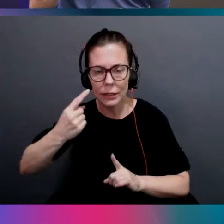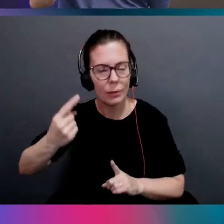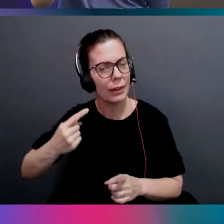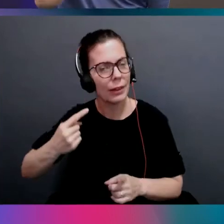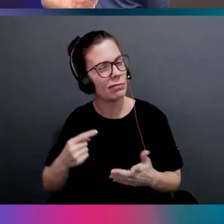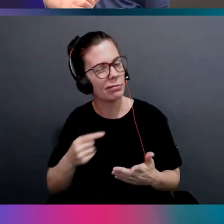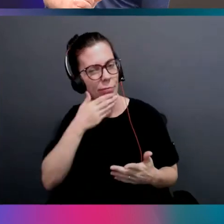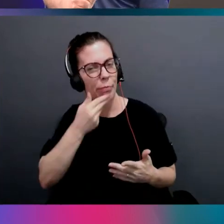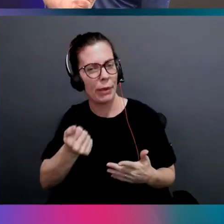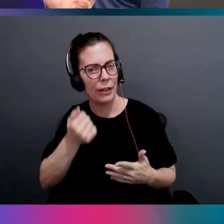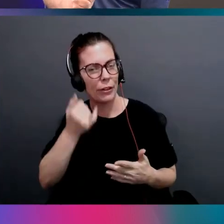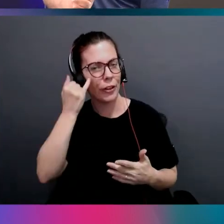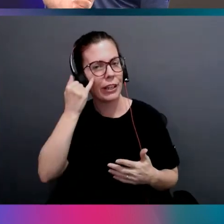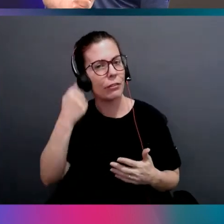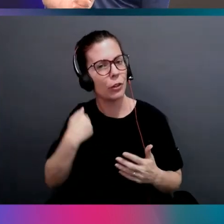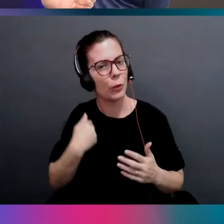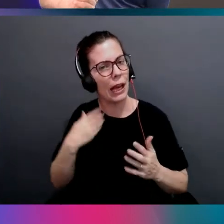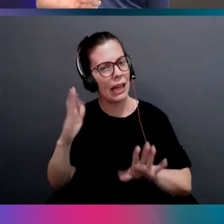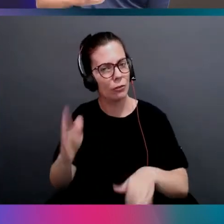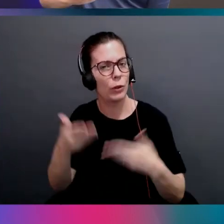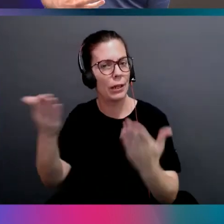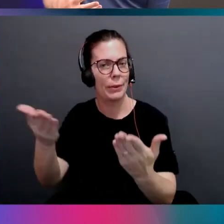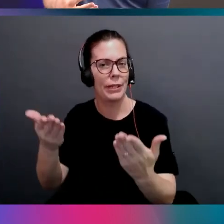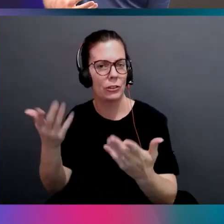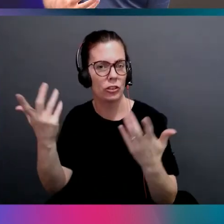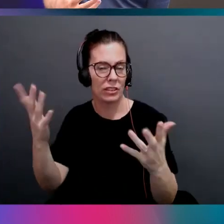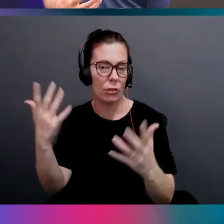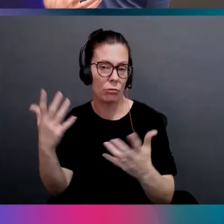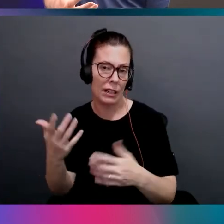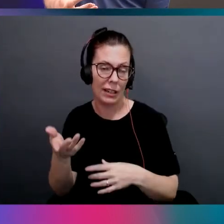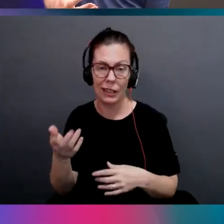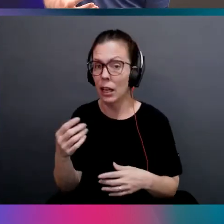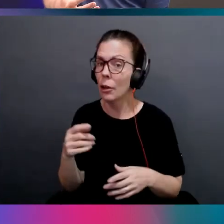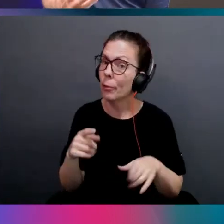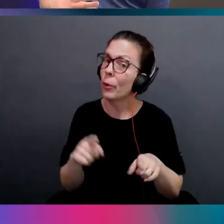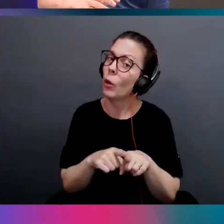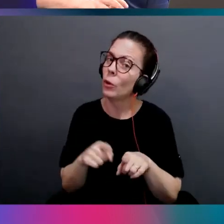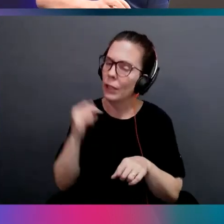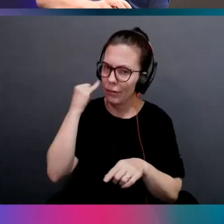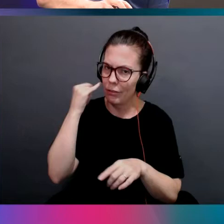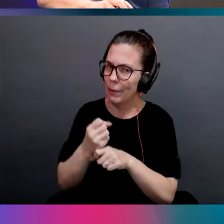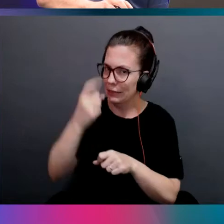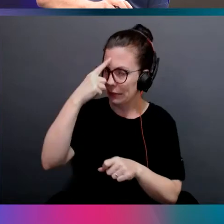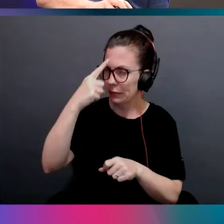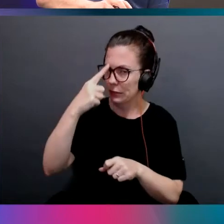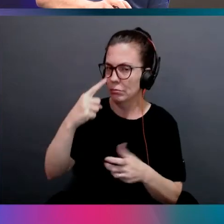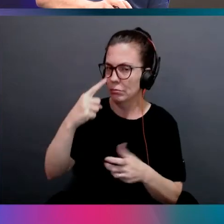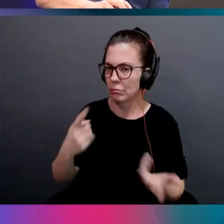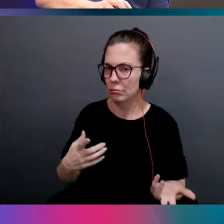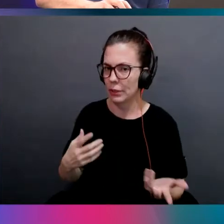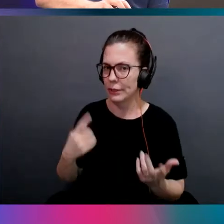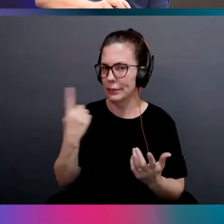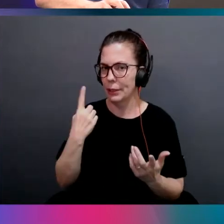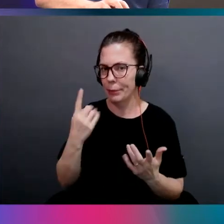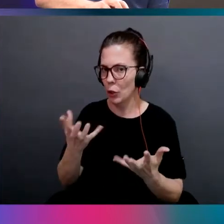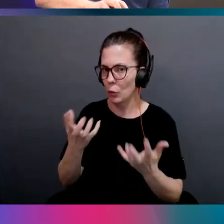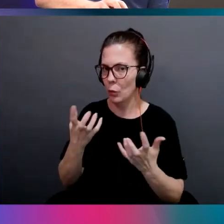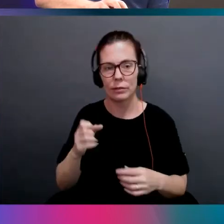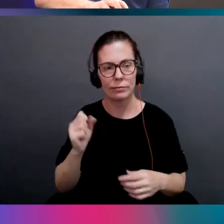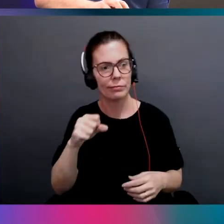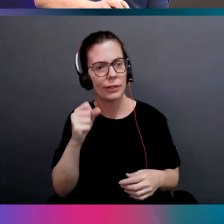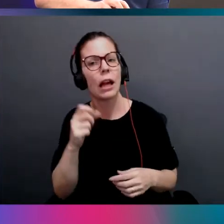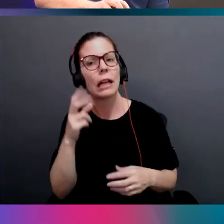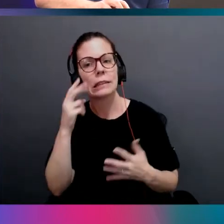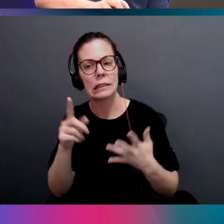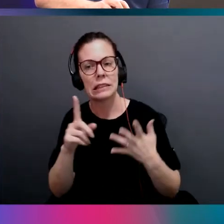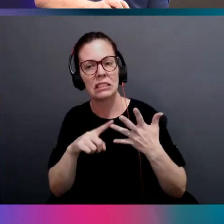if you have those recommendations out there ahead of time, and if they actually make sense and they reflect what you're looking for. I'm seeing a few 4s come in, so